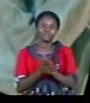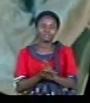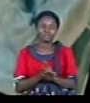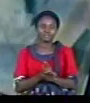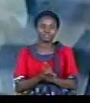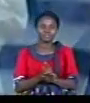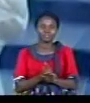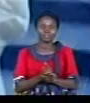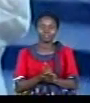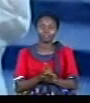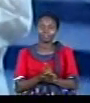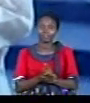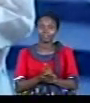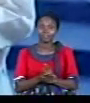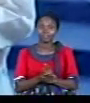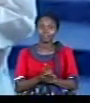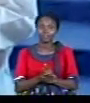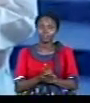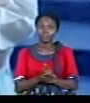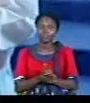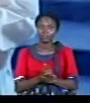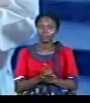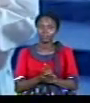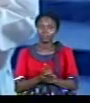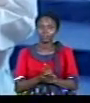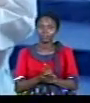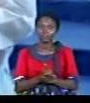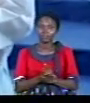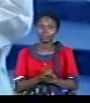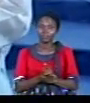Brother Favor Bolawa